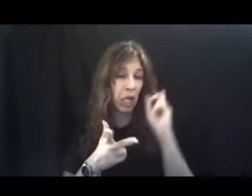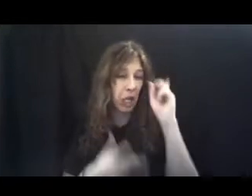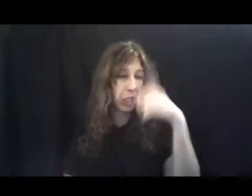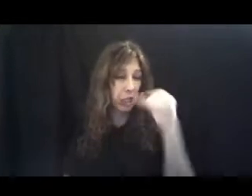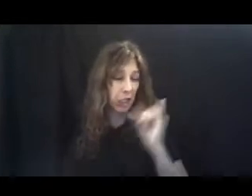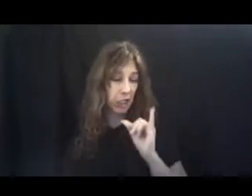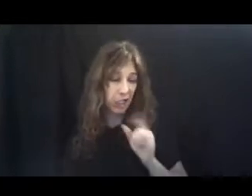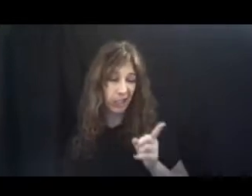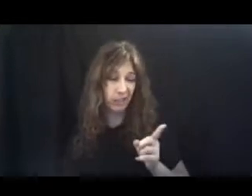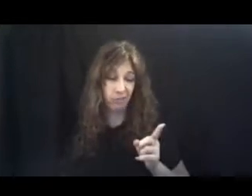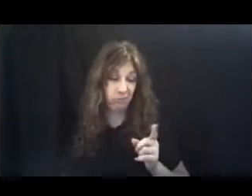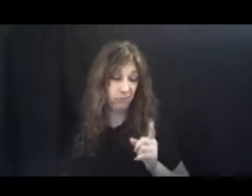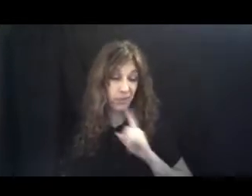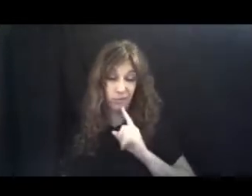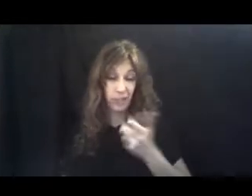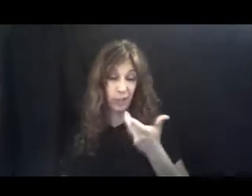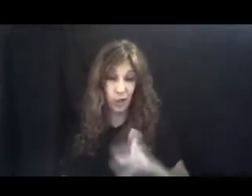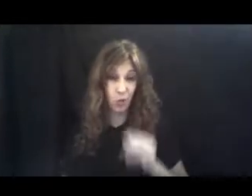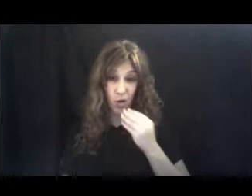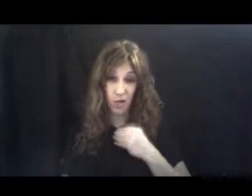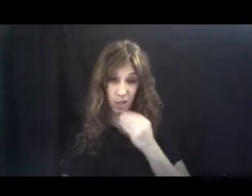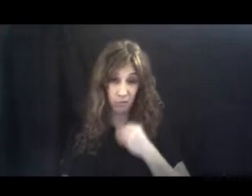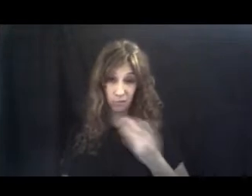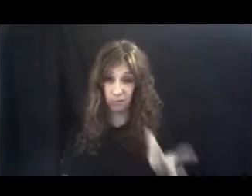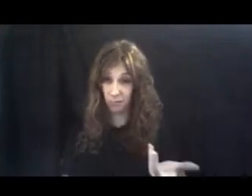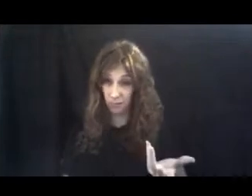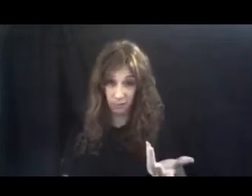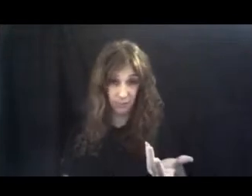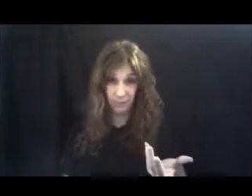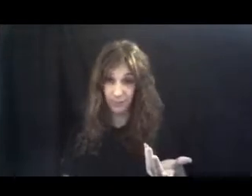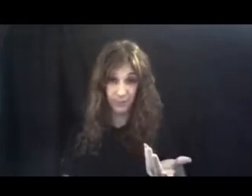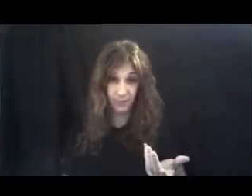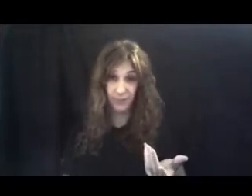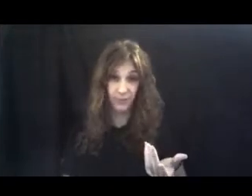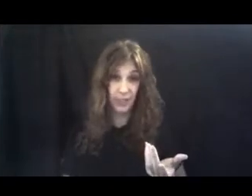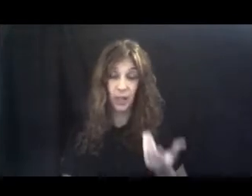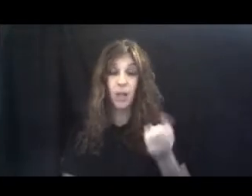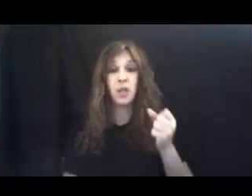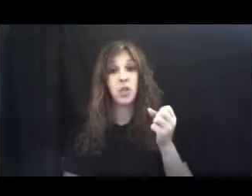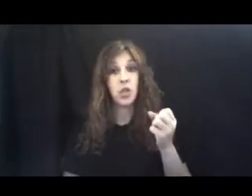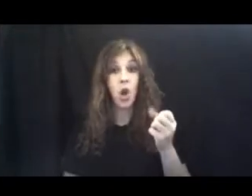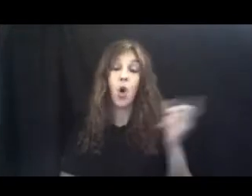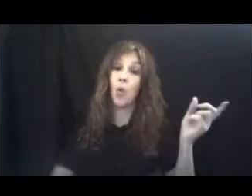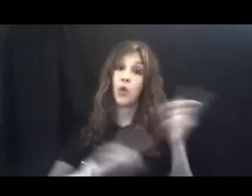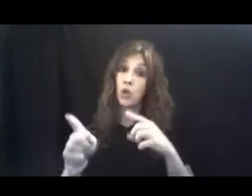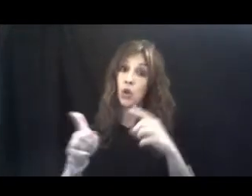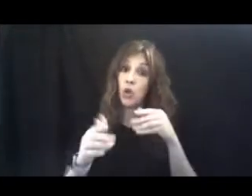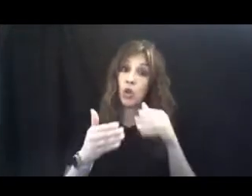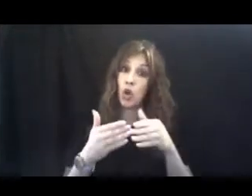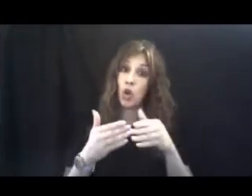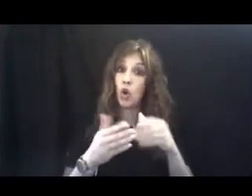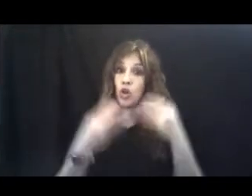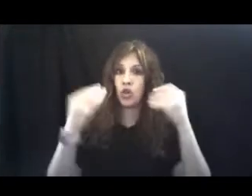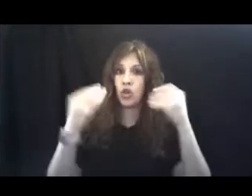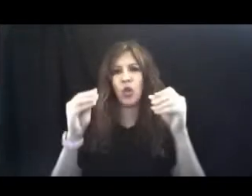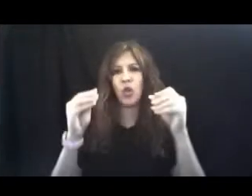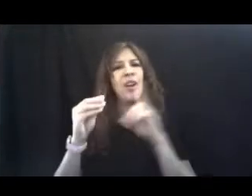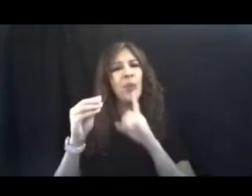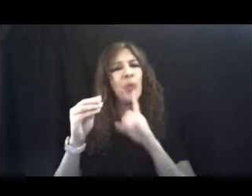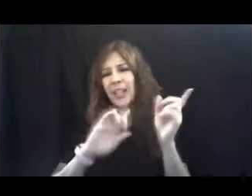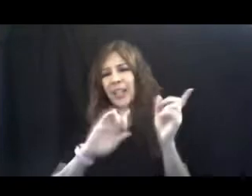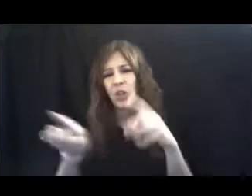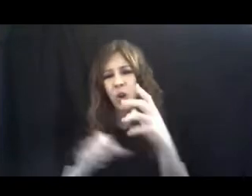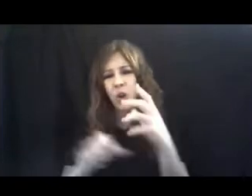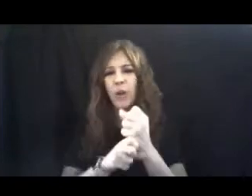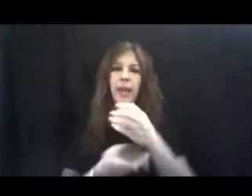want to put up under. You know, you really want to eat. So when you go to the corner store, you're going to get a can